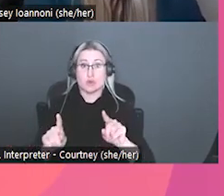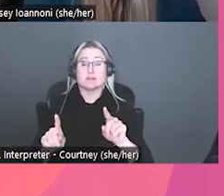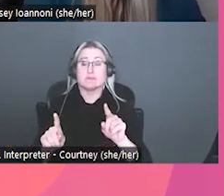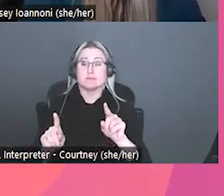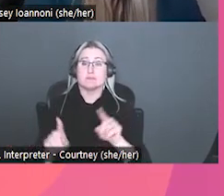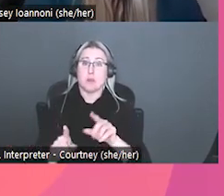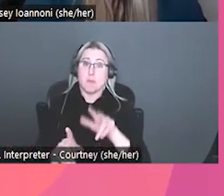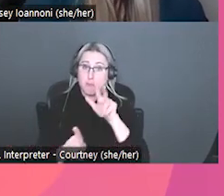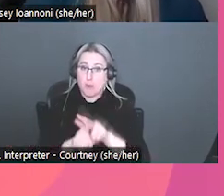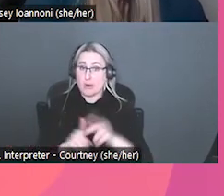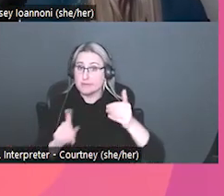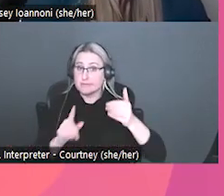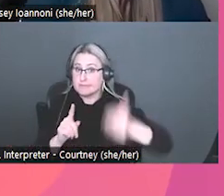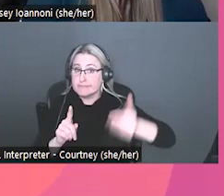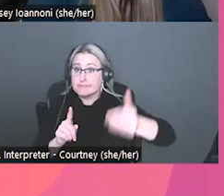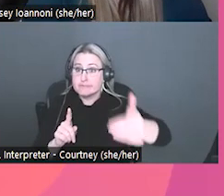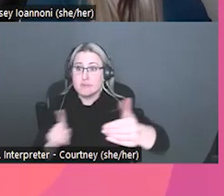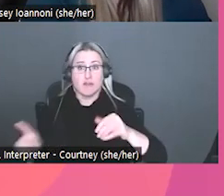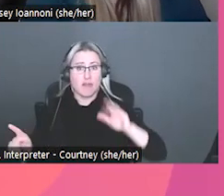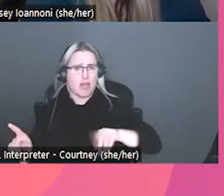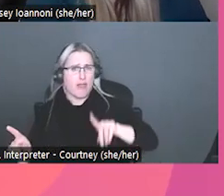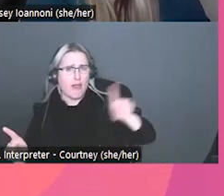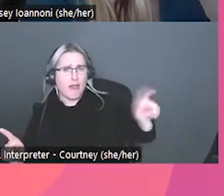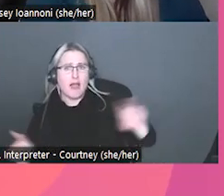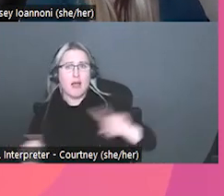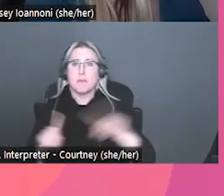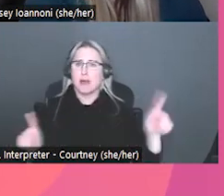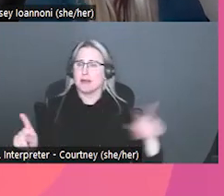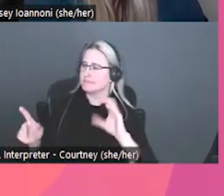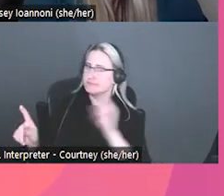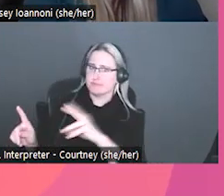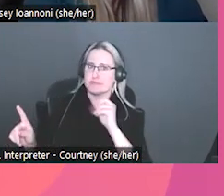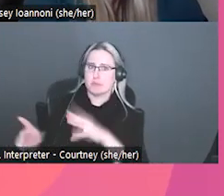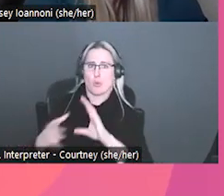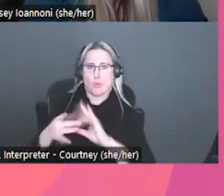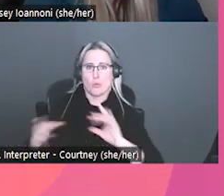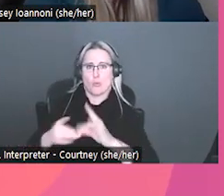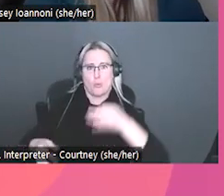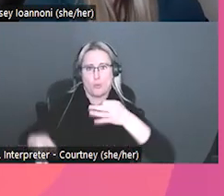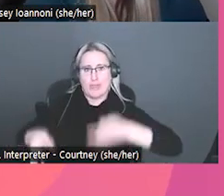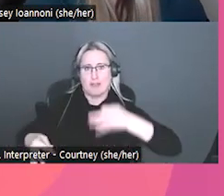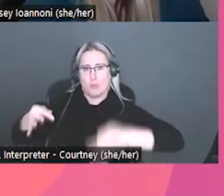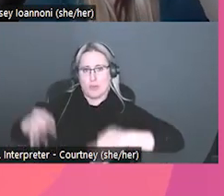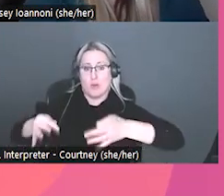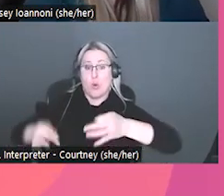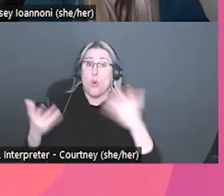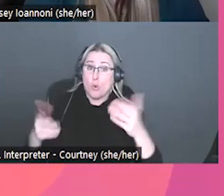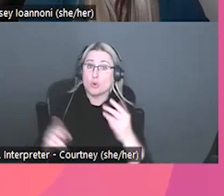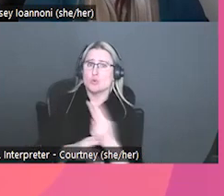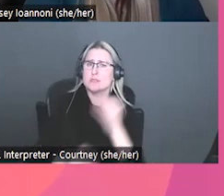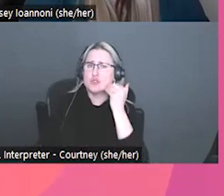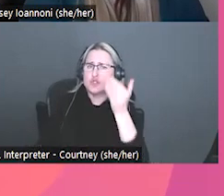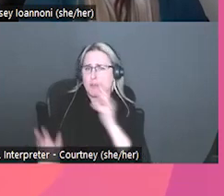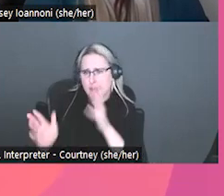consecutive appointments despite not being asked about weight by their patient, as well as the use of shame in efforts to motivate fat